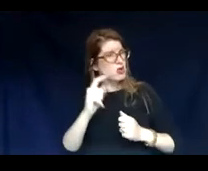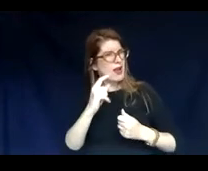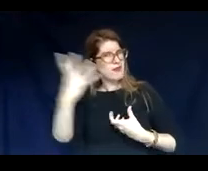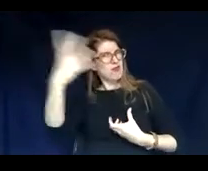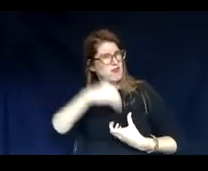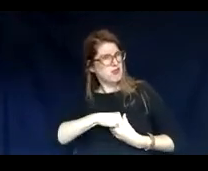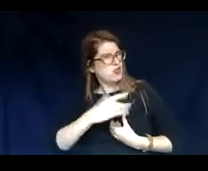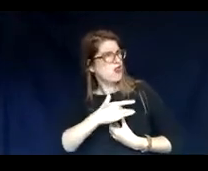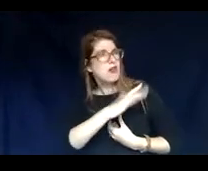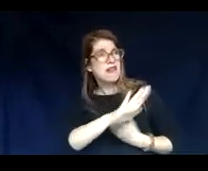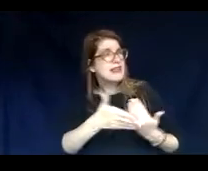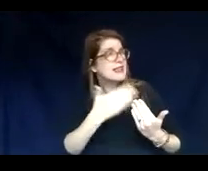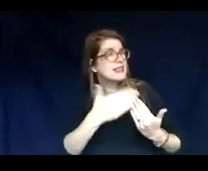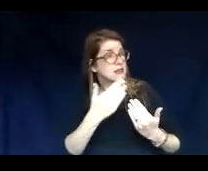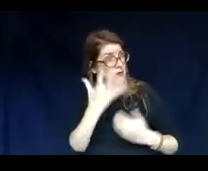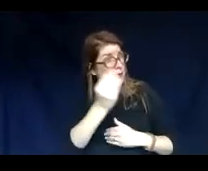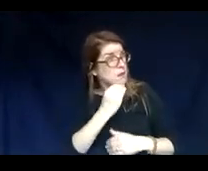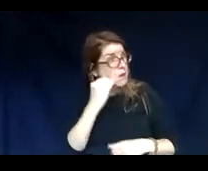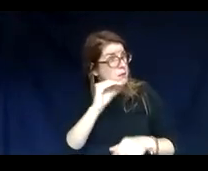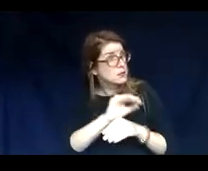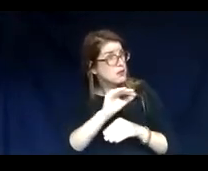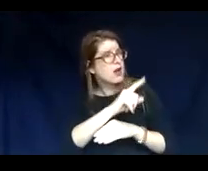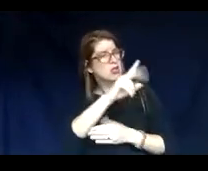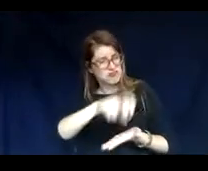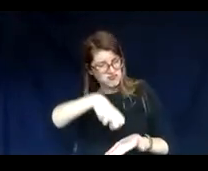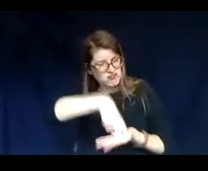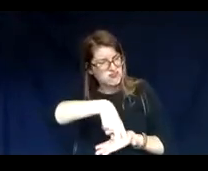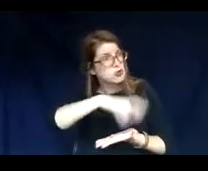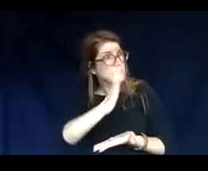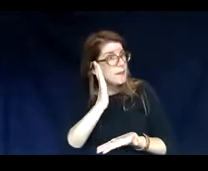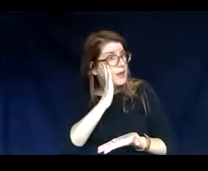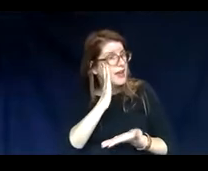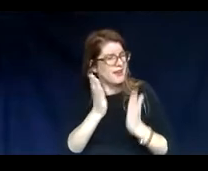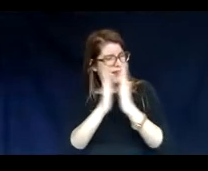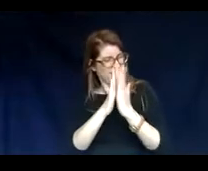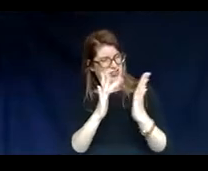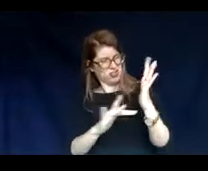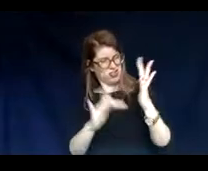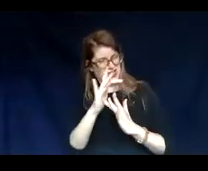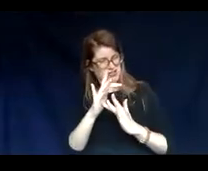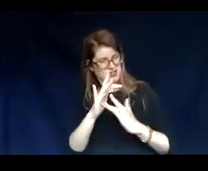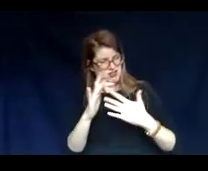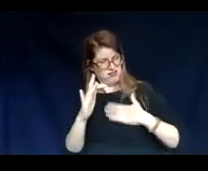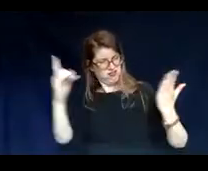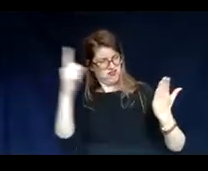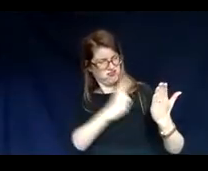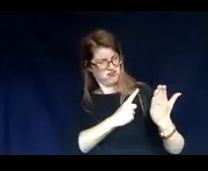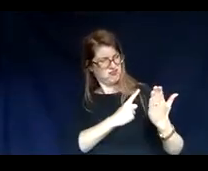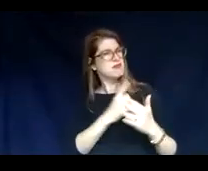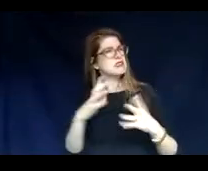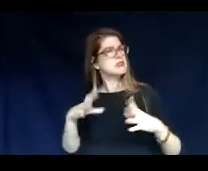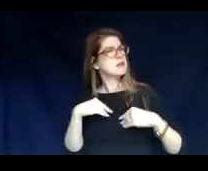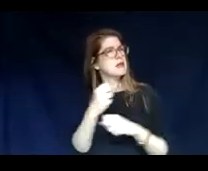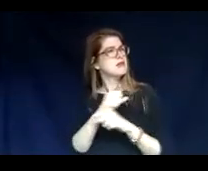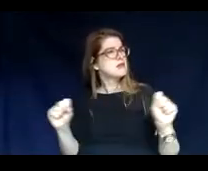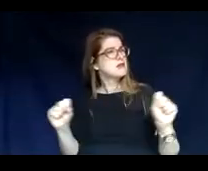to do. When you go home tonight, kneel at the bedside, ask Jesus to come live in you, take him as your Lord and Savior. If you do that, that's all